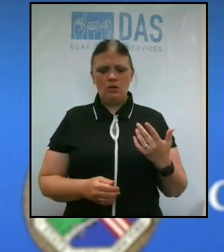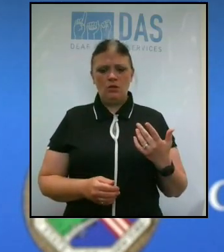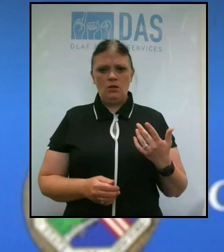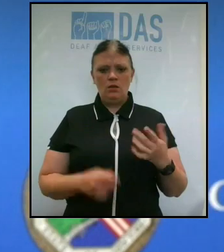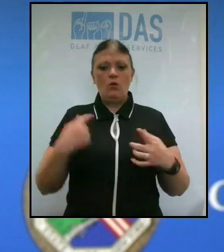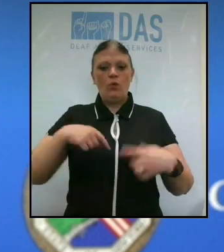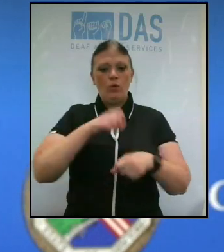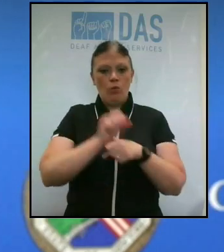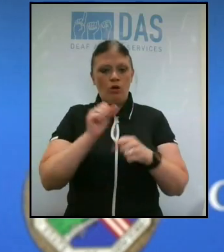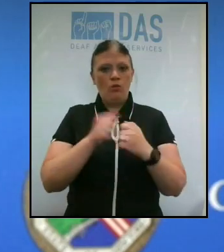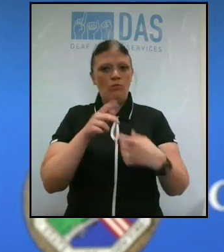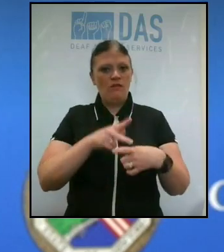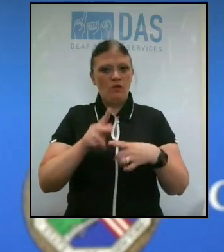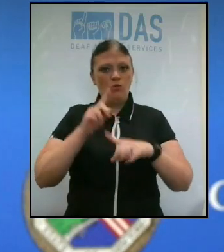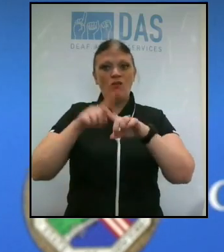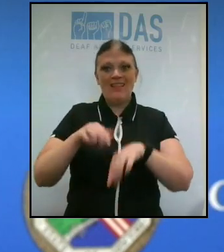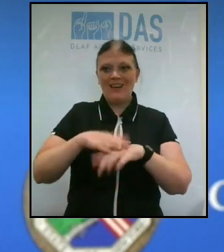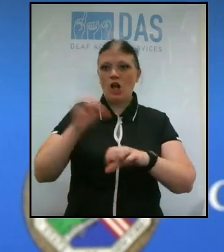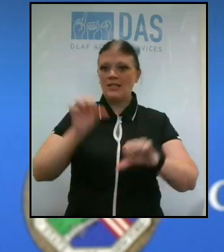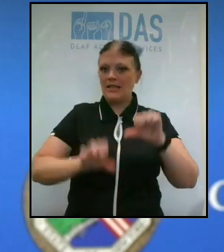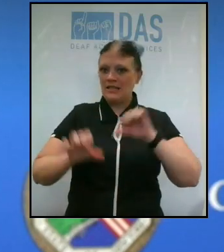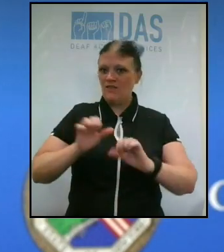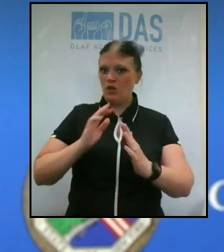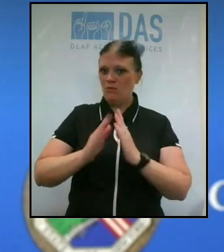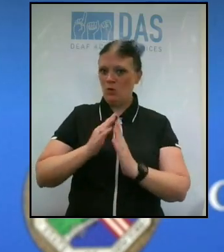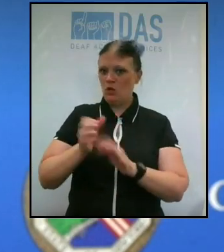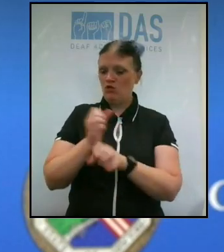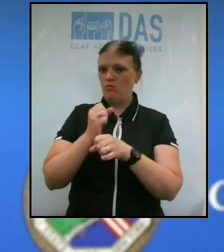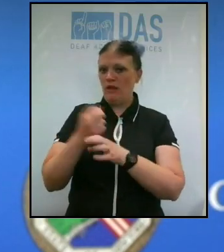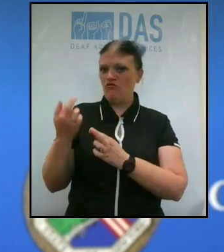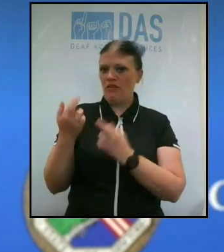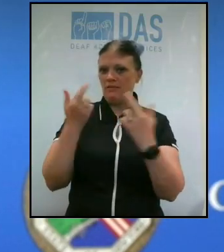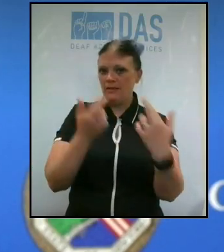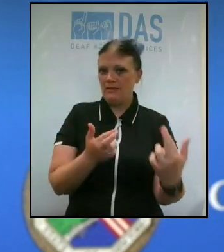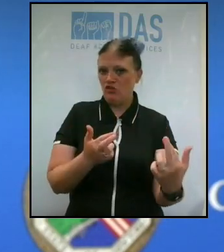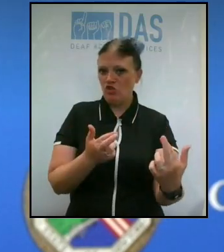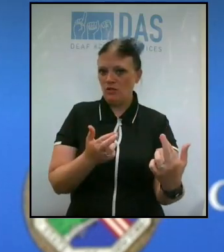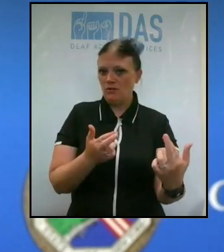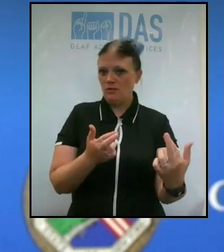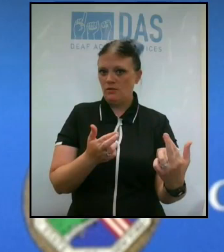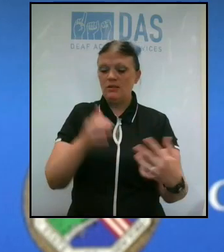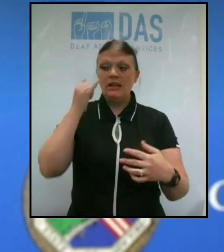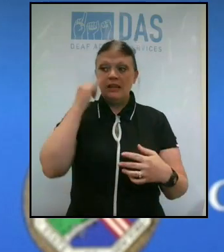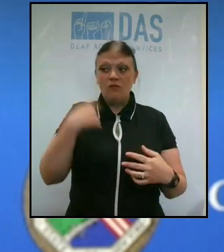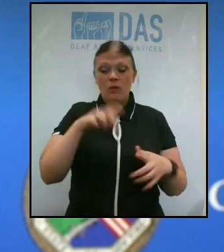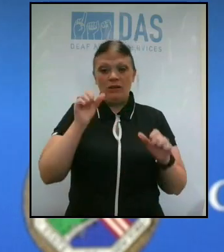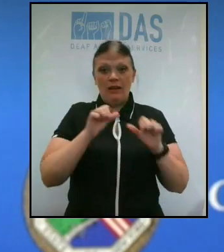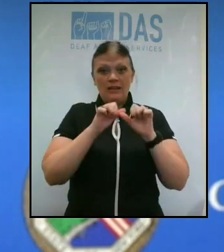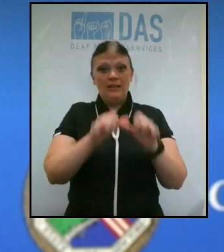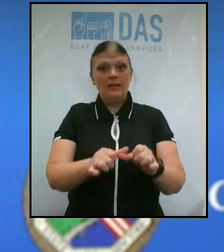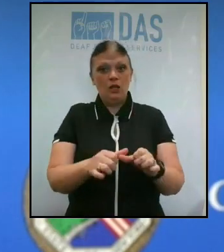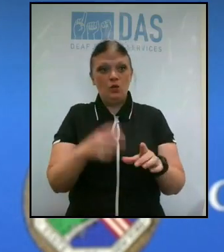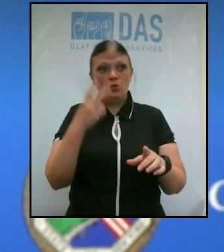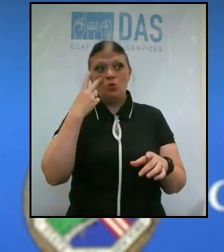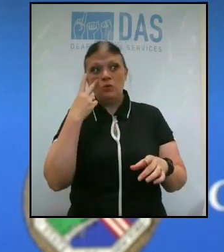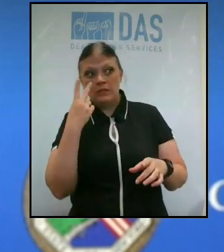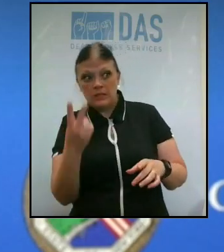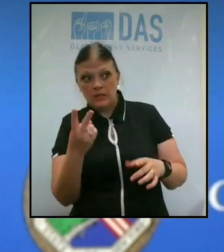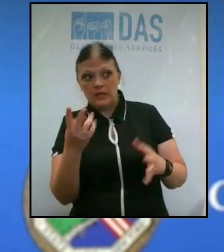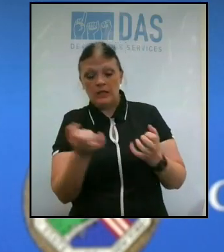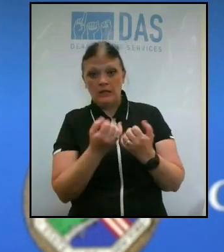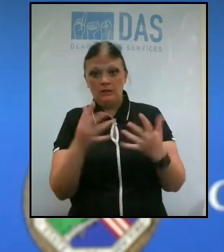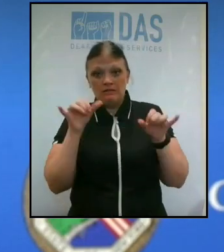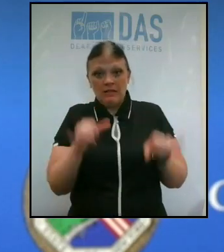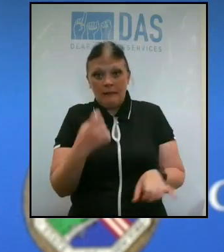with the professionals, and we're relying on the scientific community to make the recommendations. And if we can continue to see what we've seen